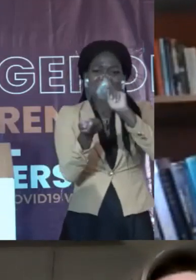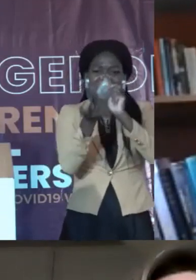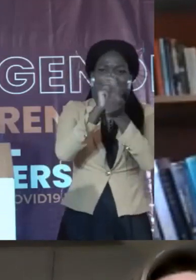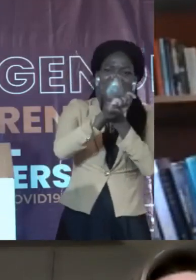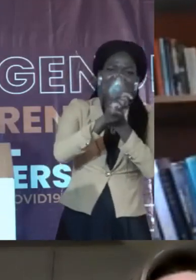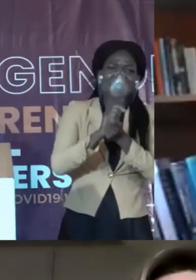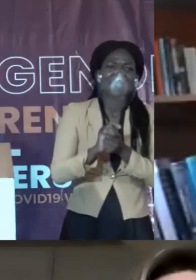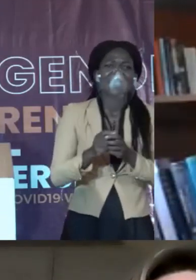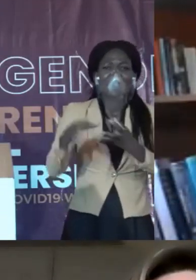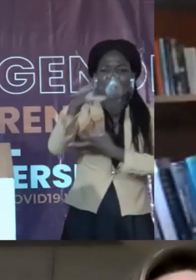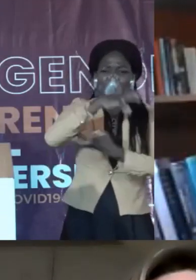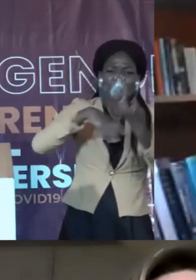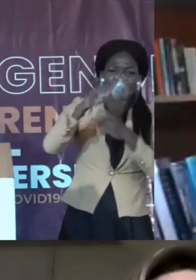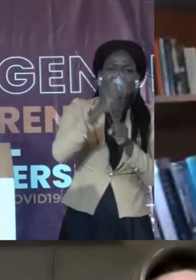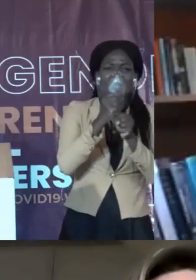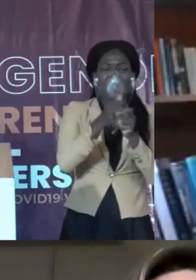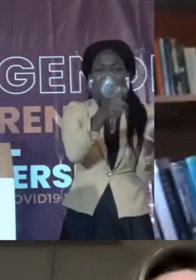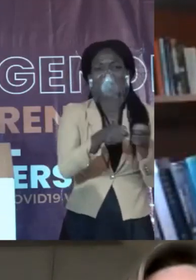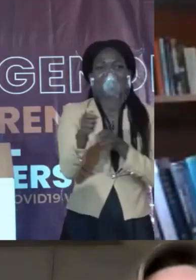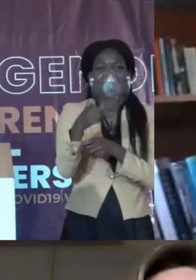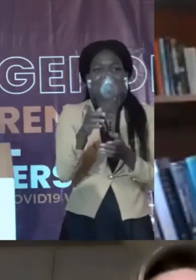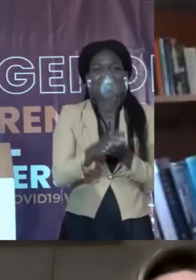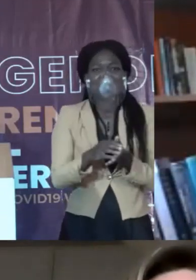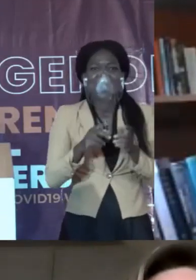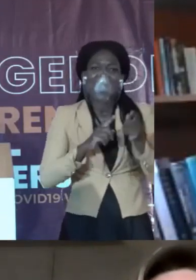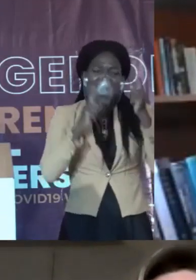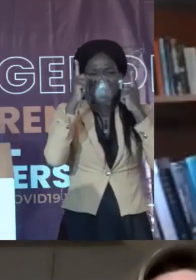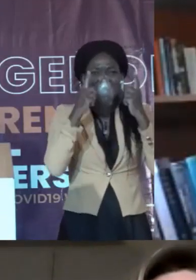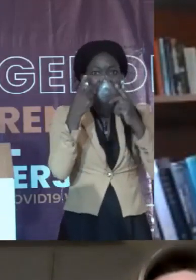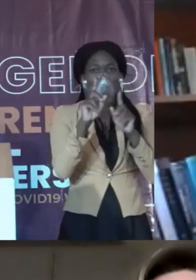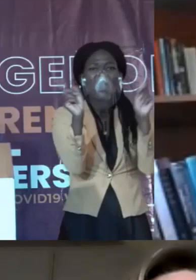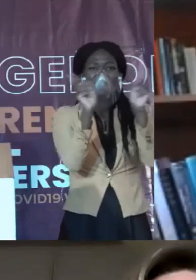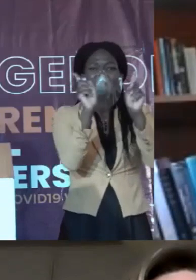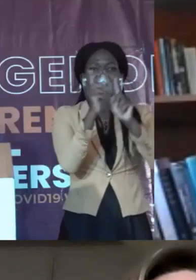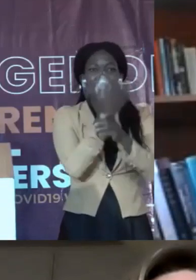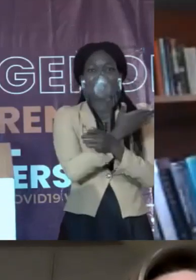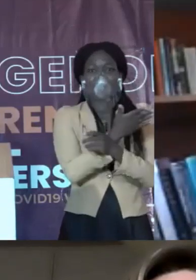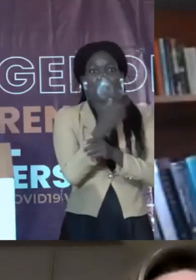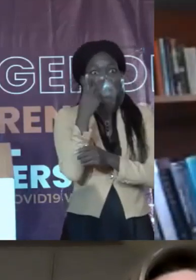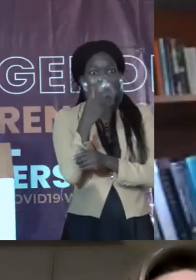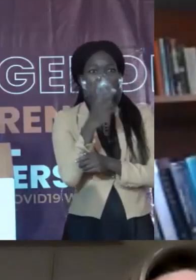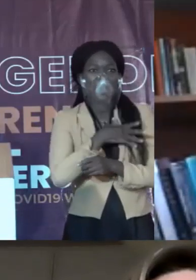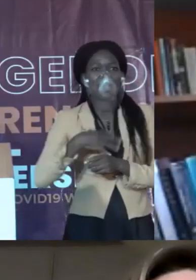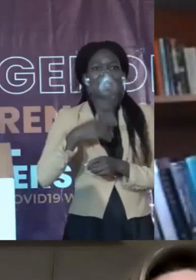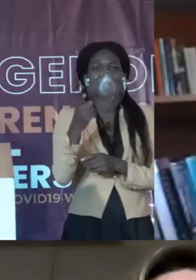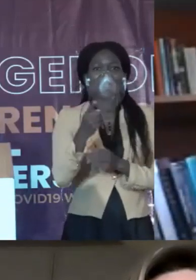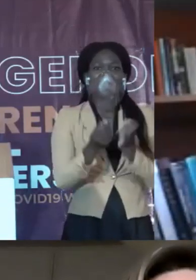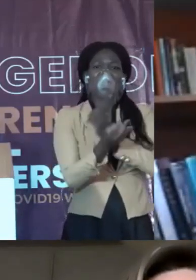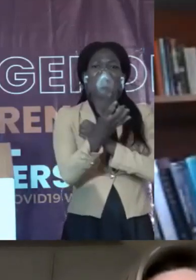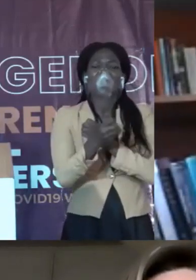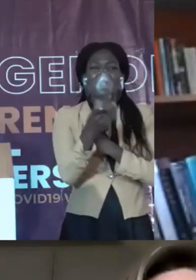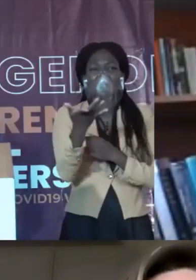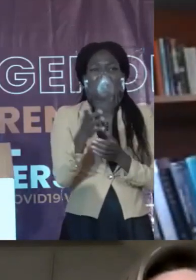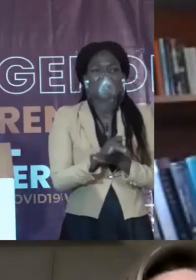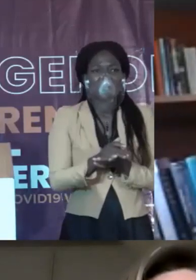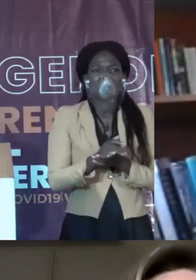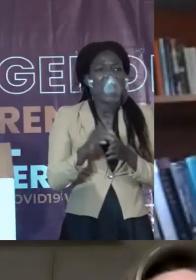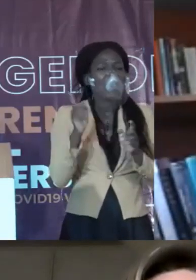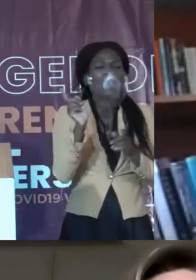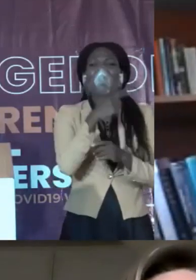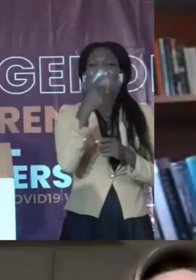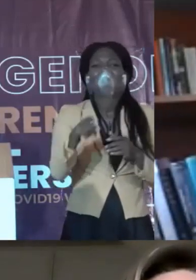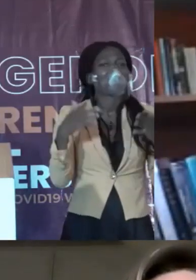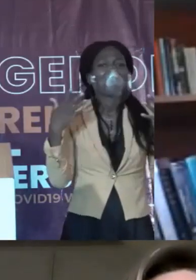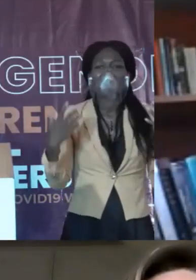And I think the video that we saw was capturing women that were able to explain what kind of risks, what kind